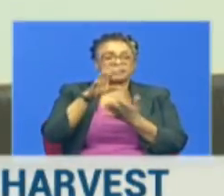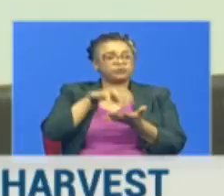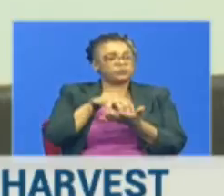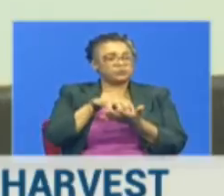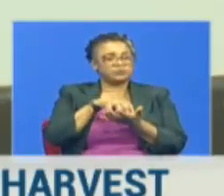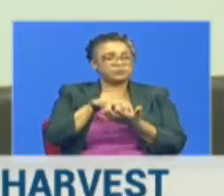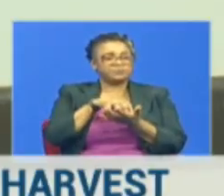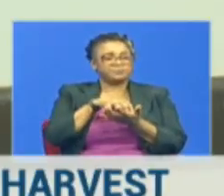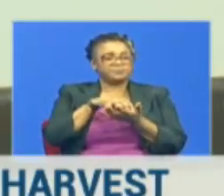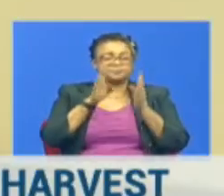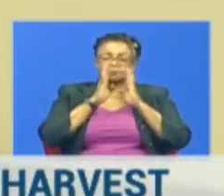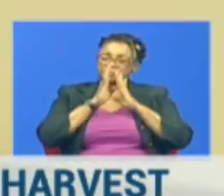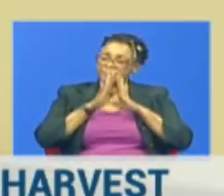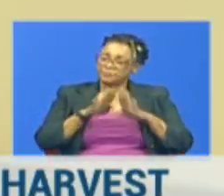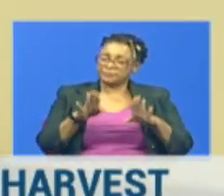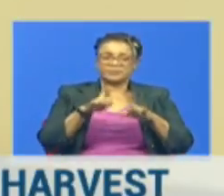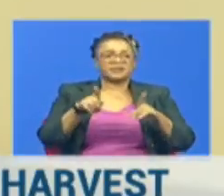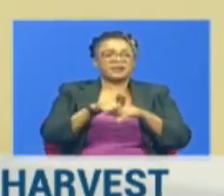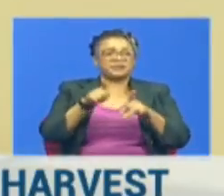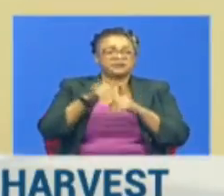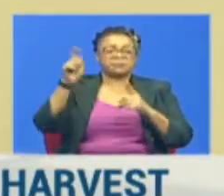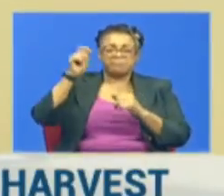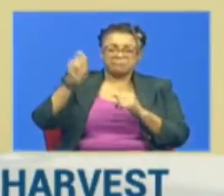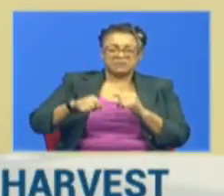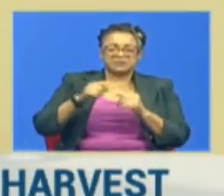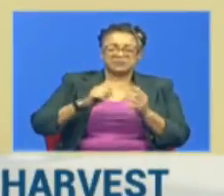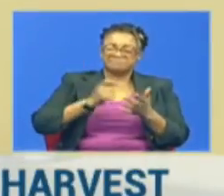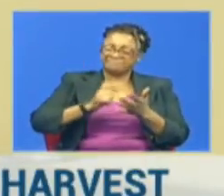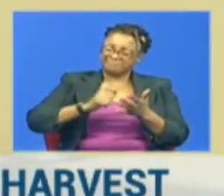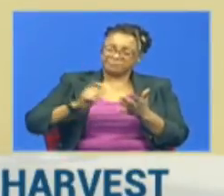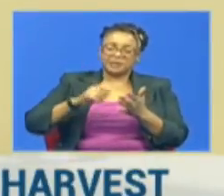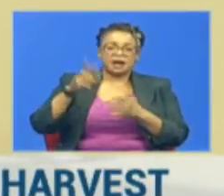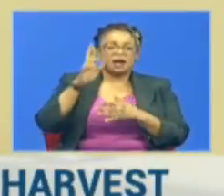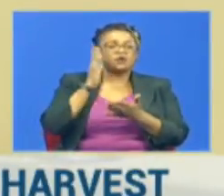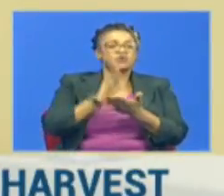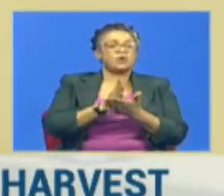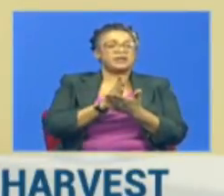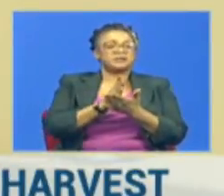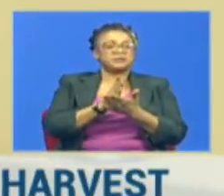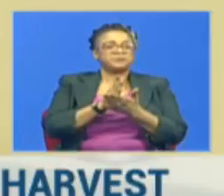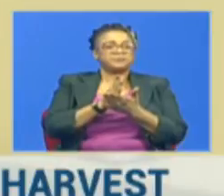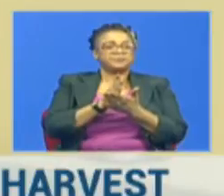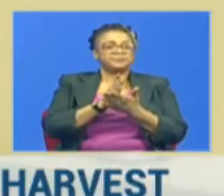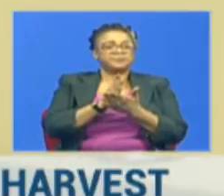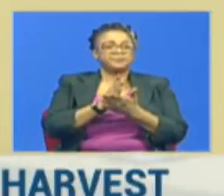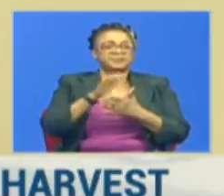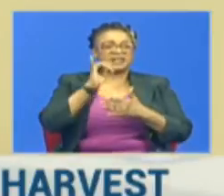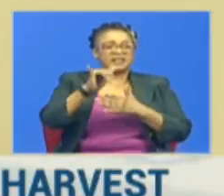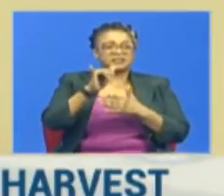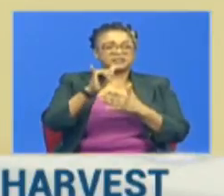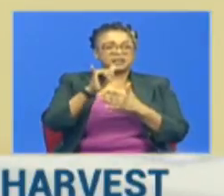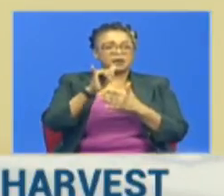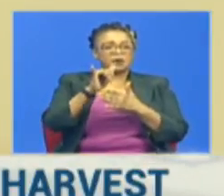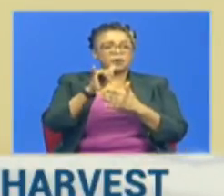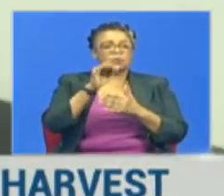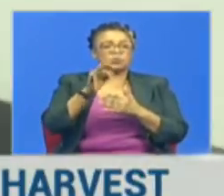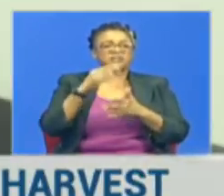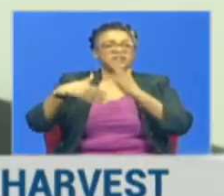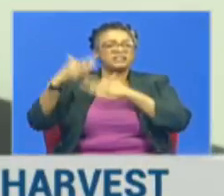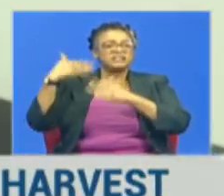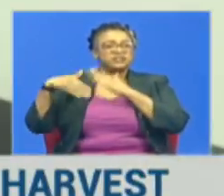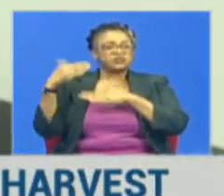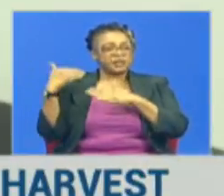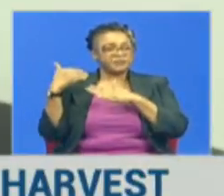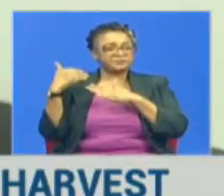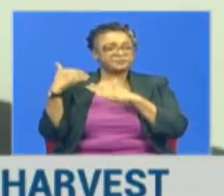as Magistrate Elizabeth Juma wrote her ruling was spine-chilling. After all, this ruling was one for the history books.